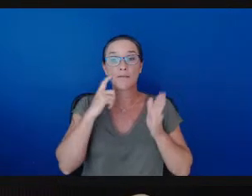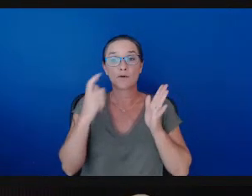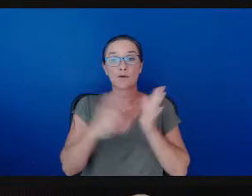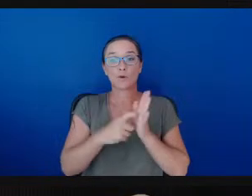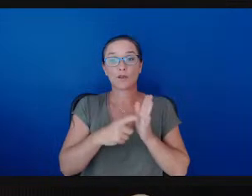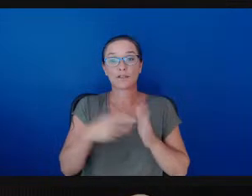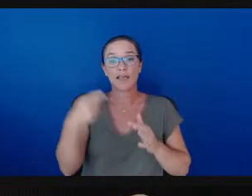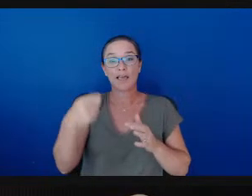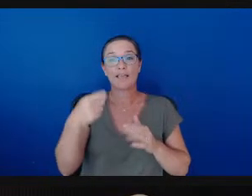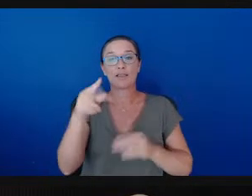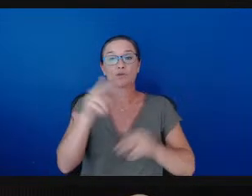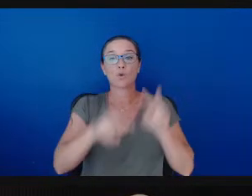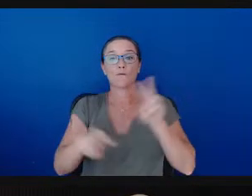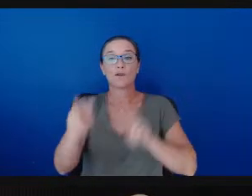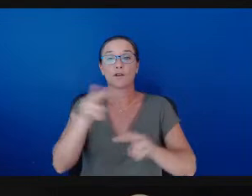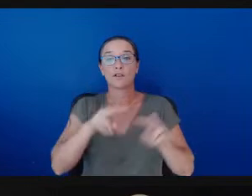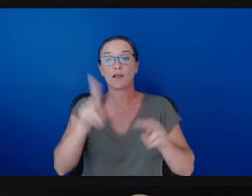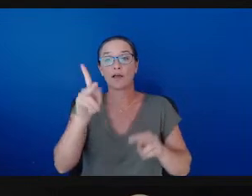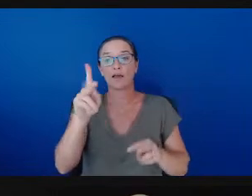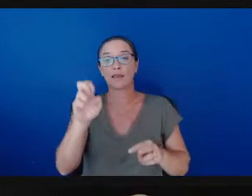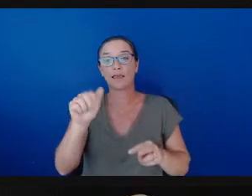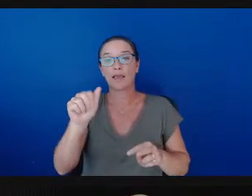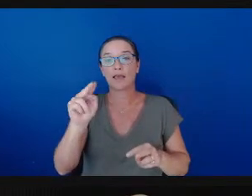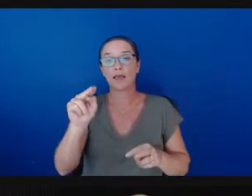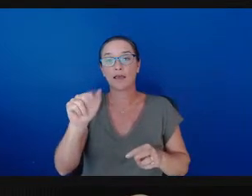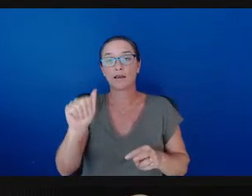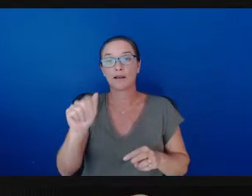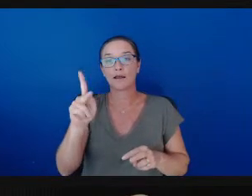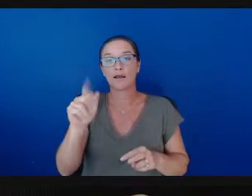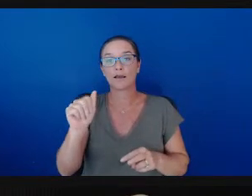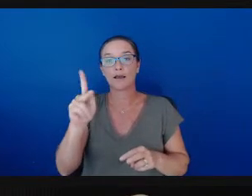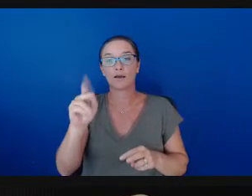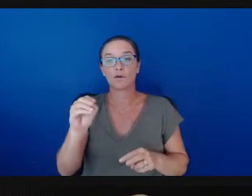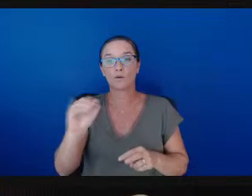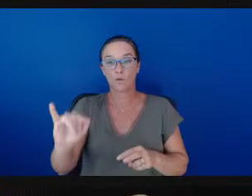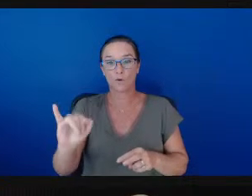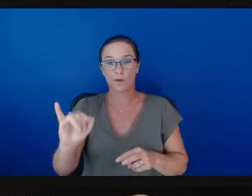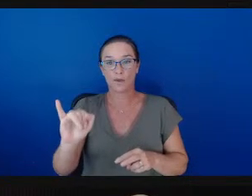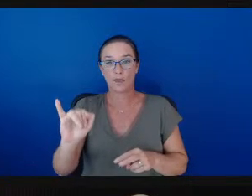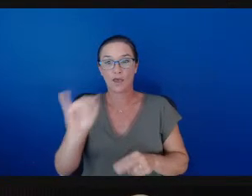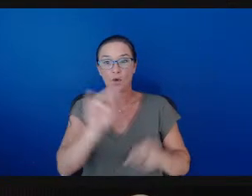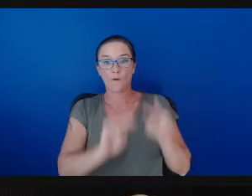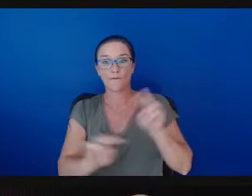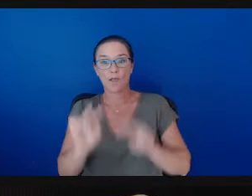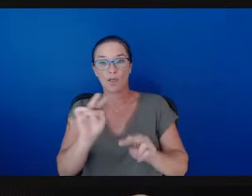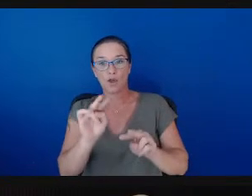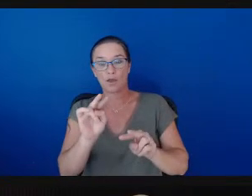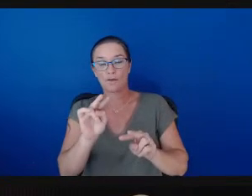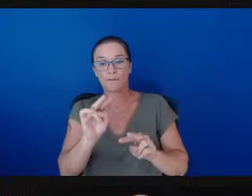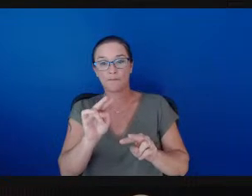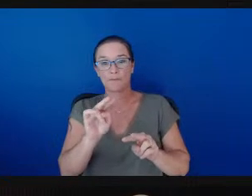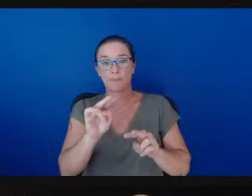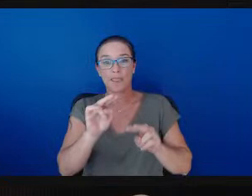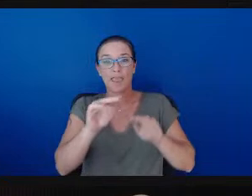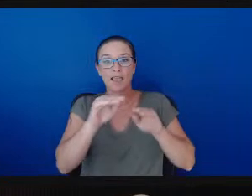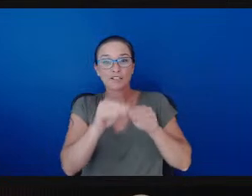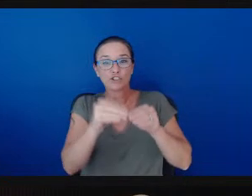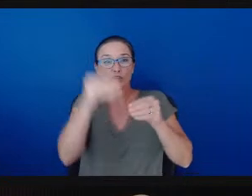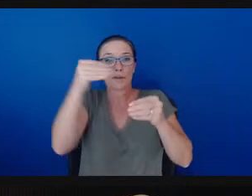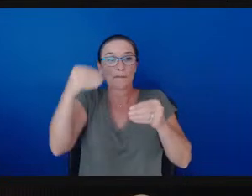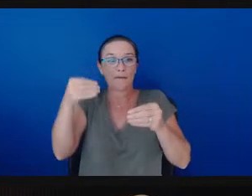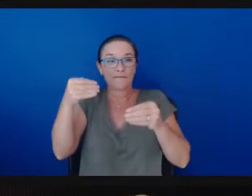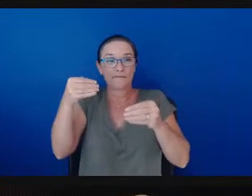this overlook, Kīlauea overlook, is right here to this eruption site right here. So it's right above it. So in